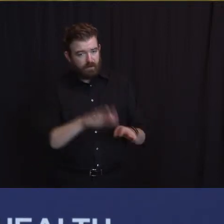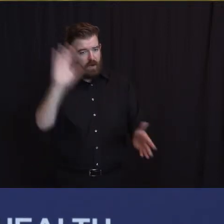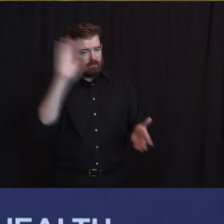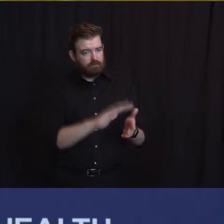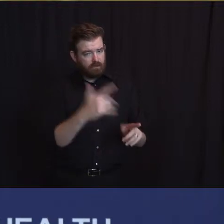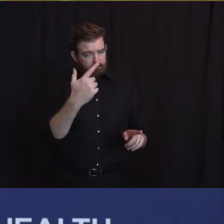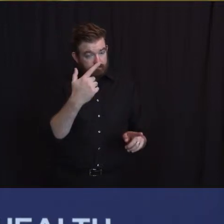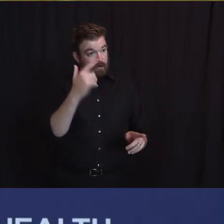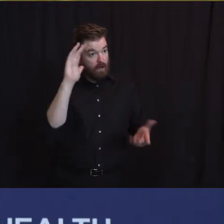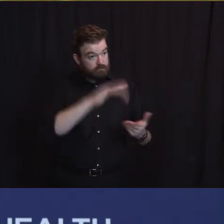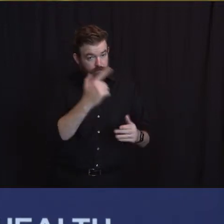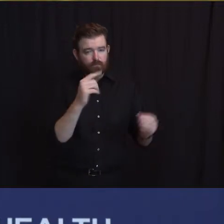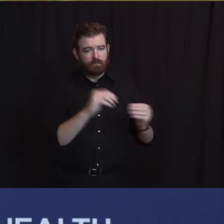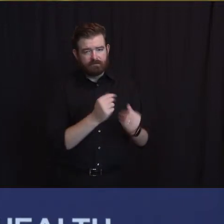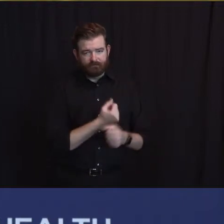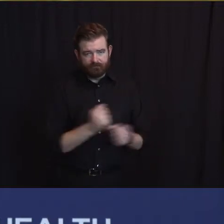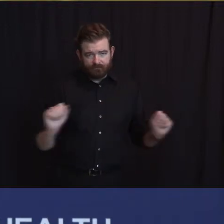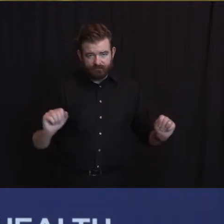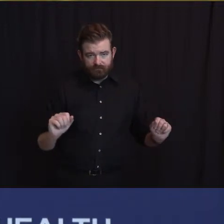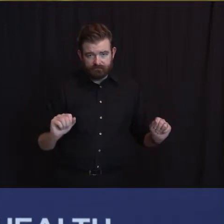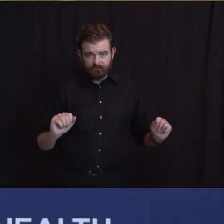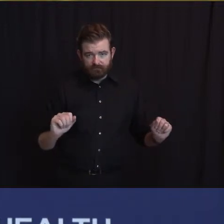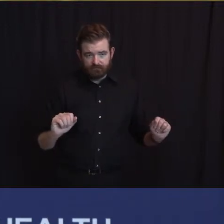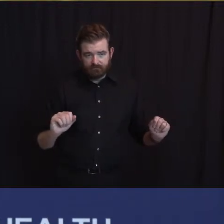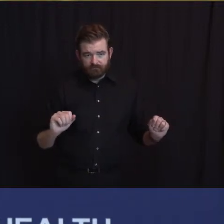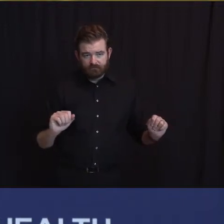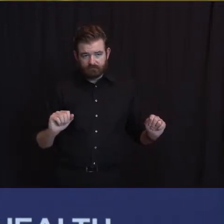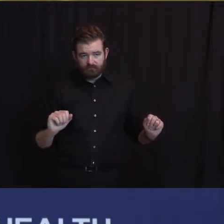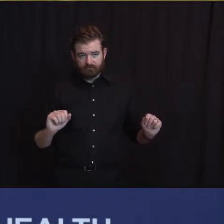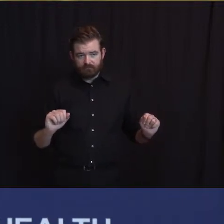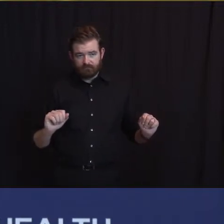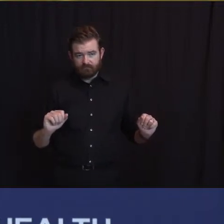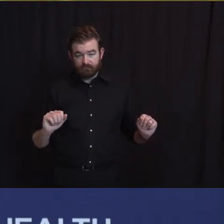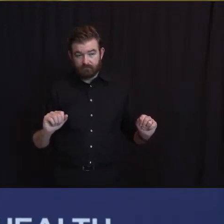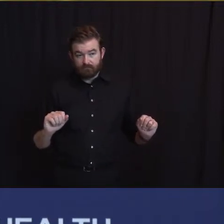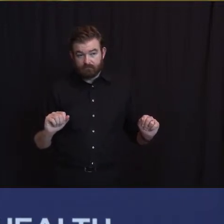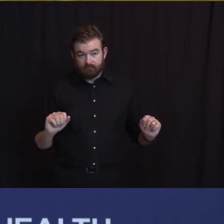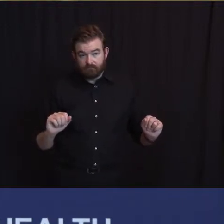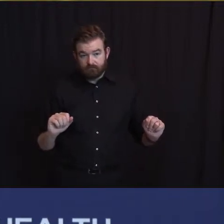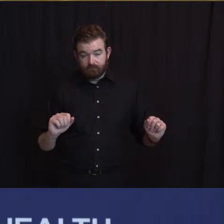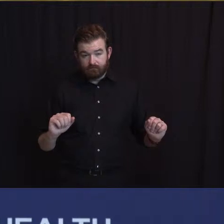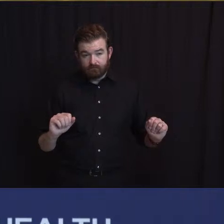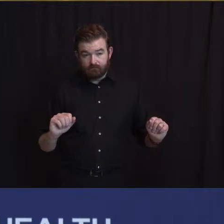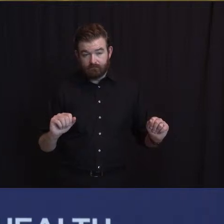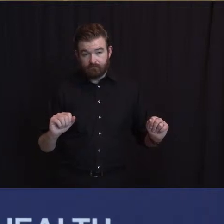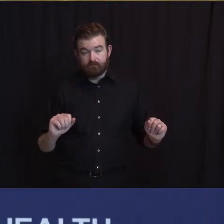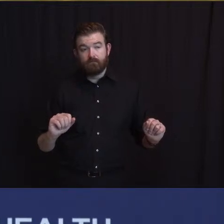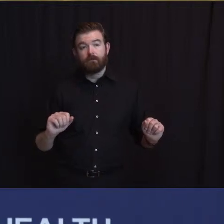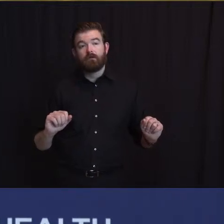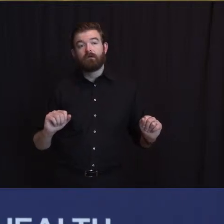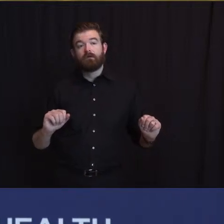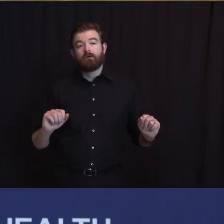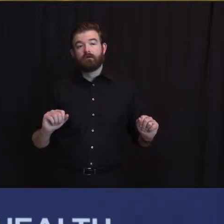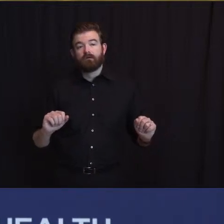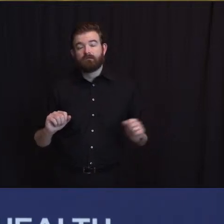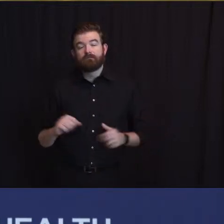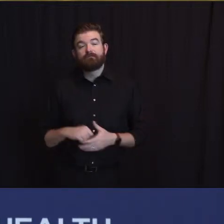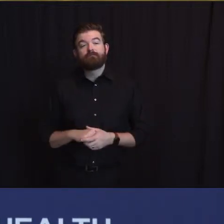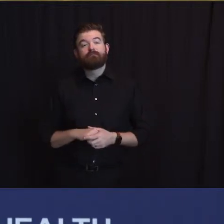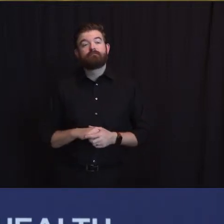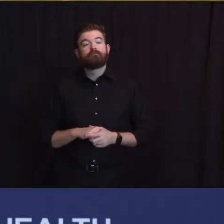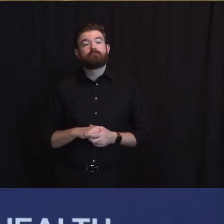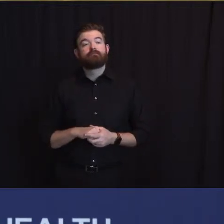that we're not a state that supports the lowest common denominator of anybody can